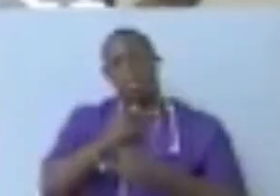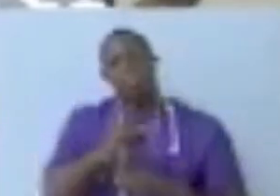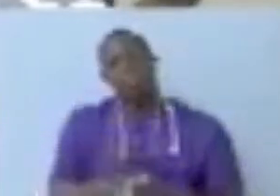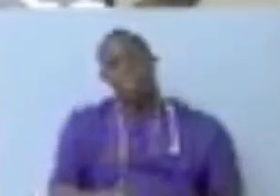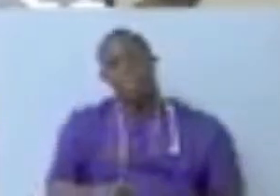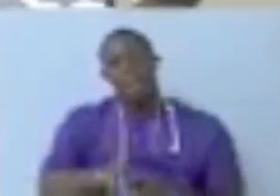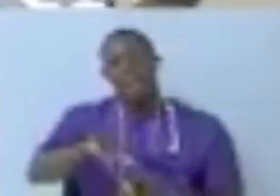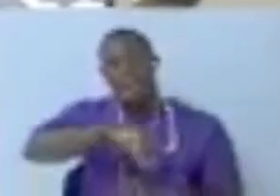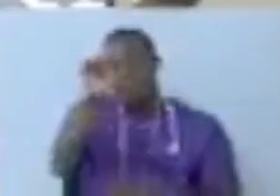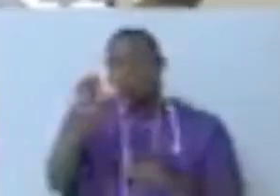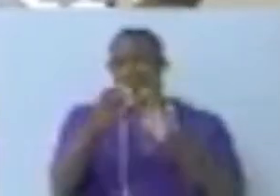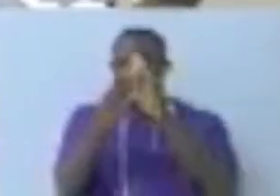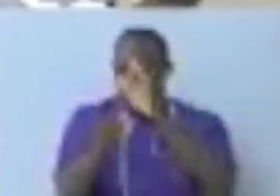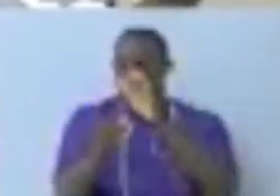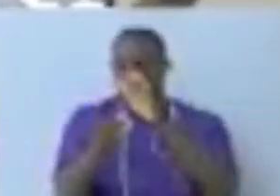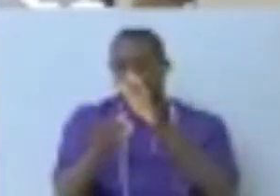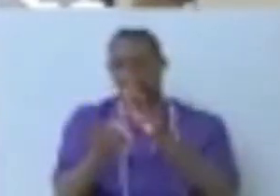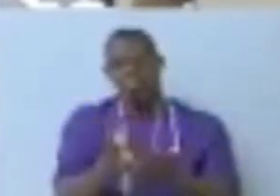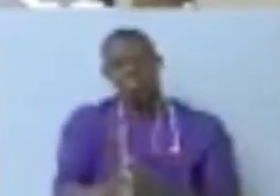And quote,